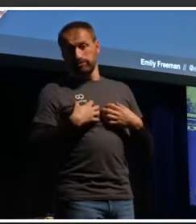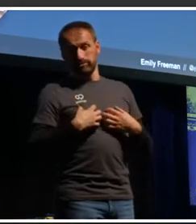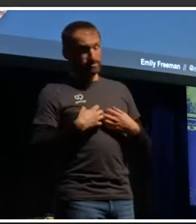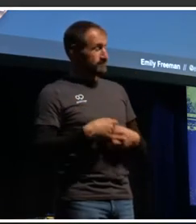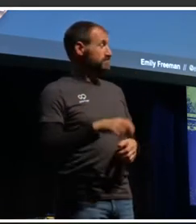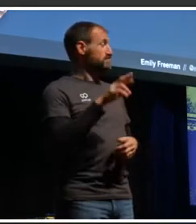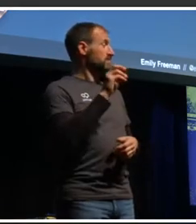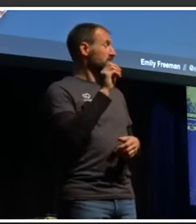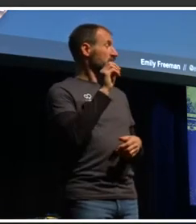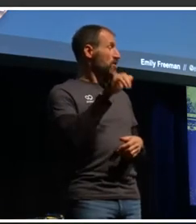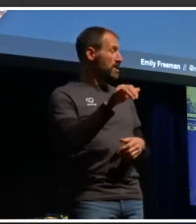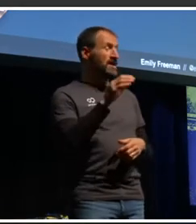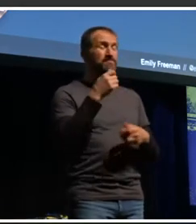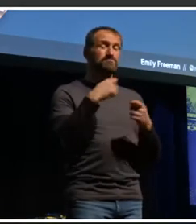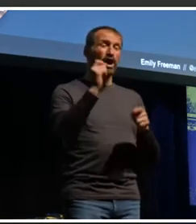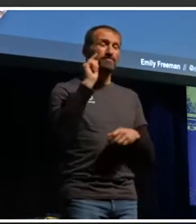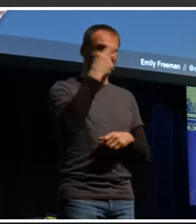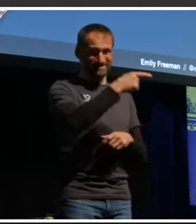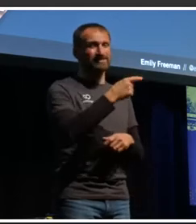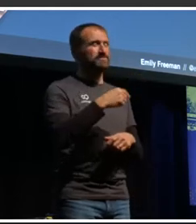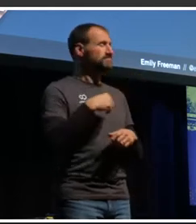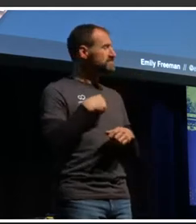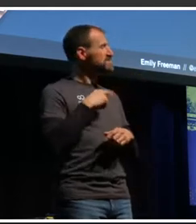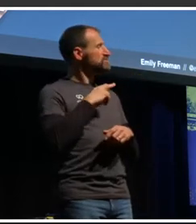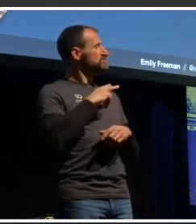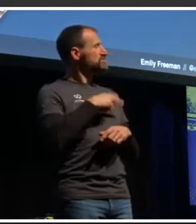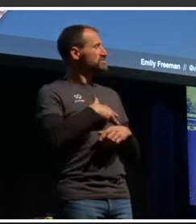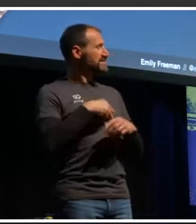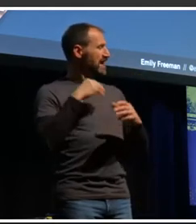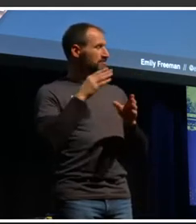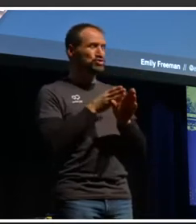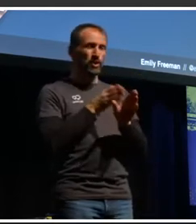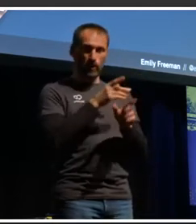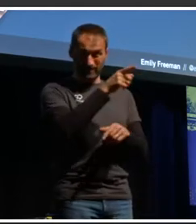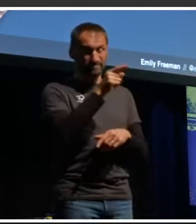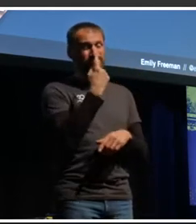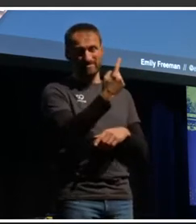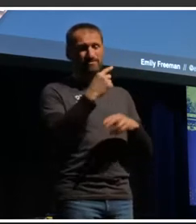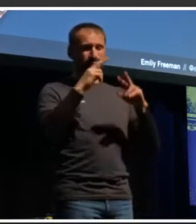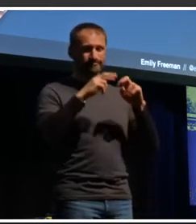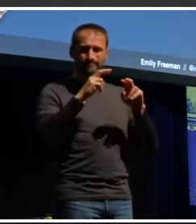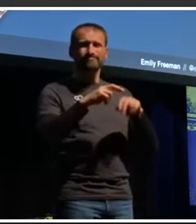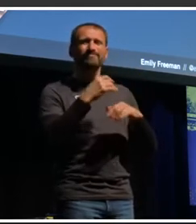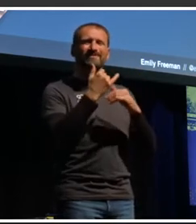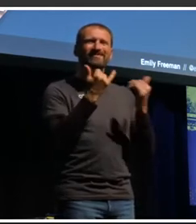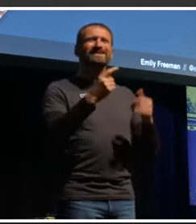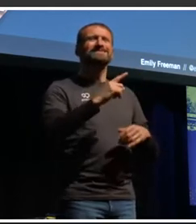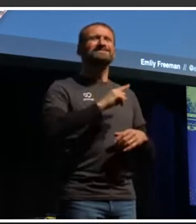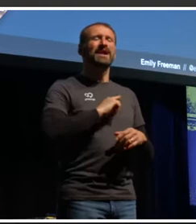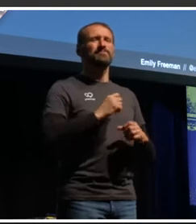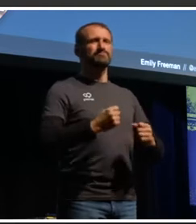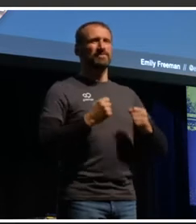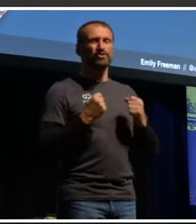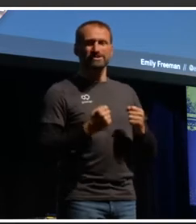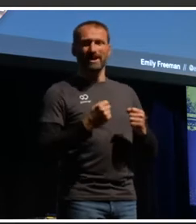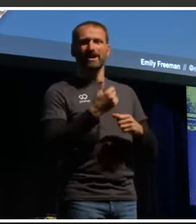a social psychologist who studies willpower, self-control, and self-esteem. He coined the term ego depletion as an